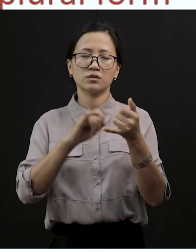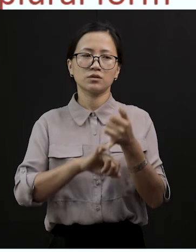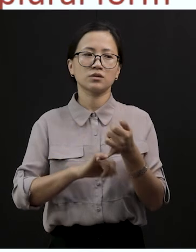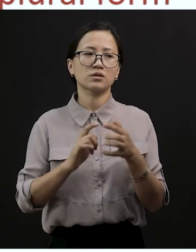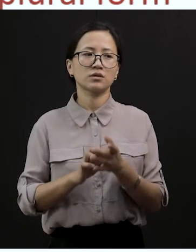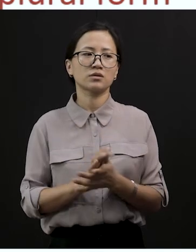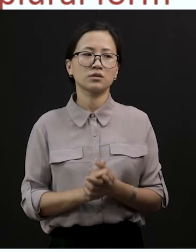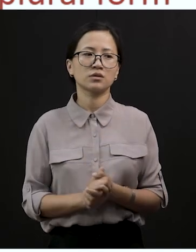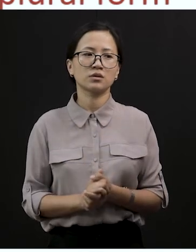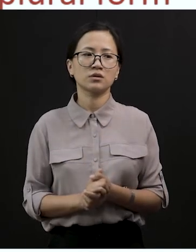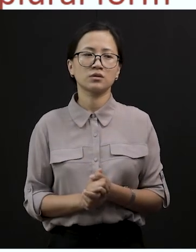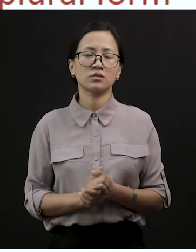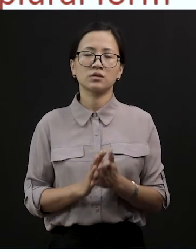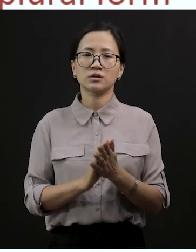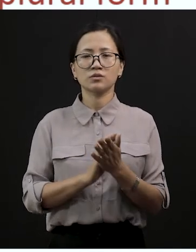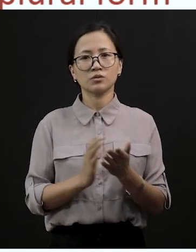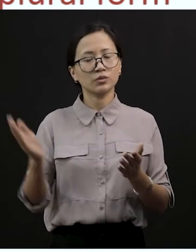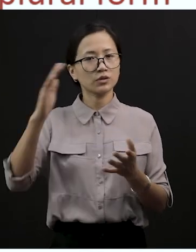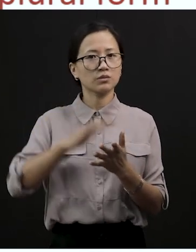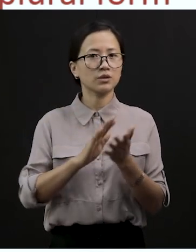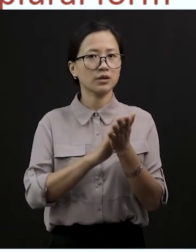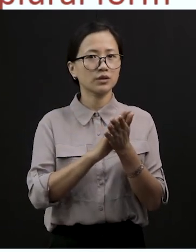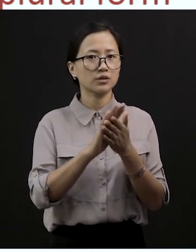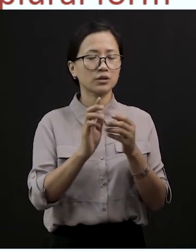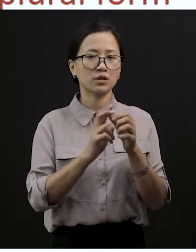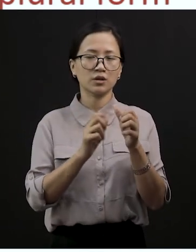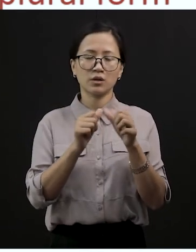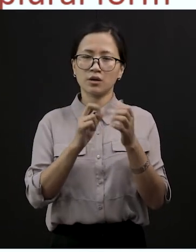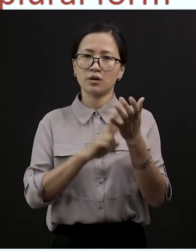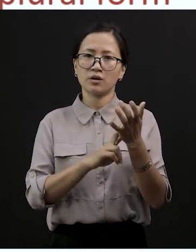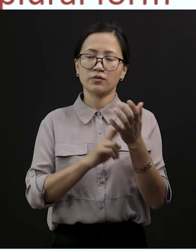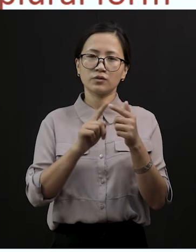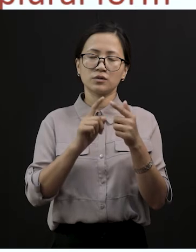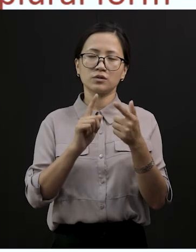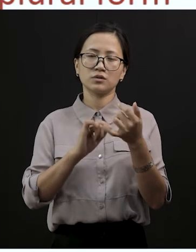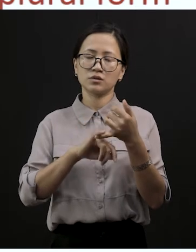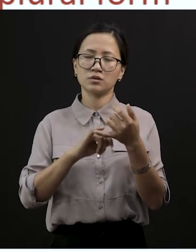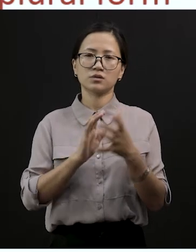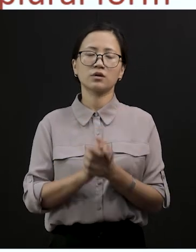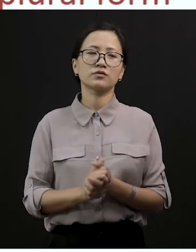end, and it will become halves. That means plural. Now knife,